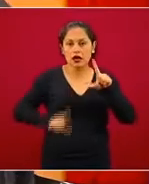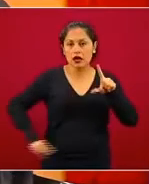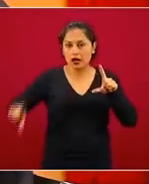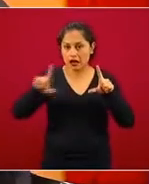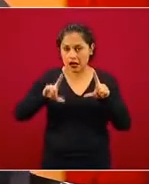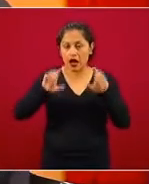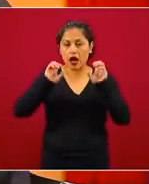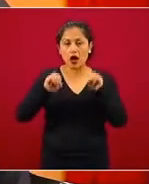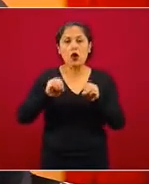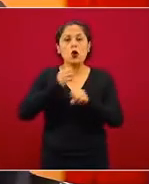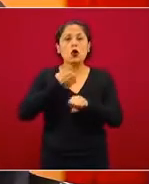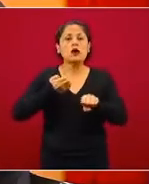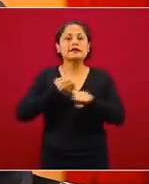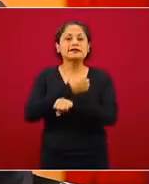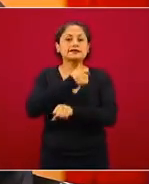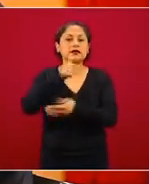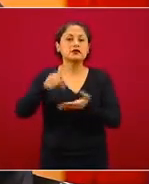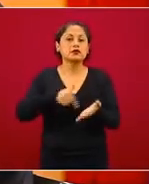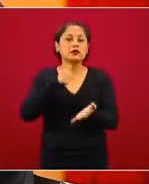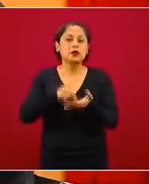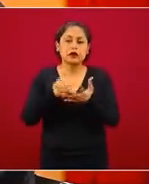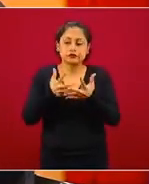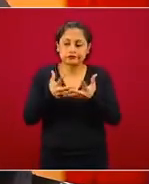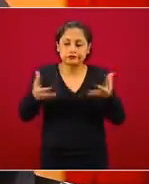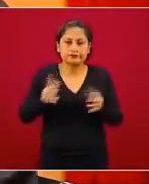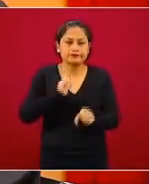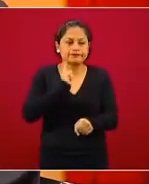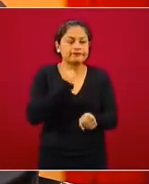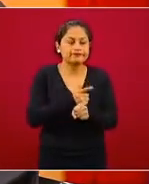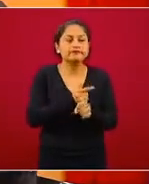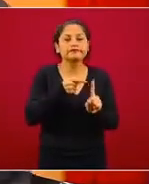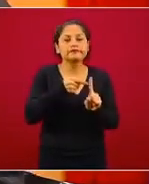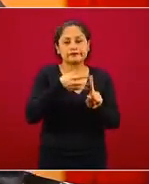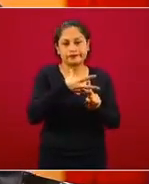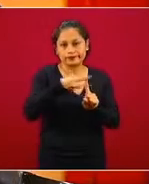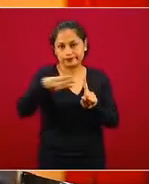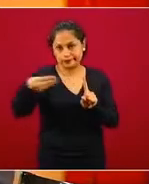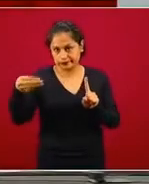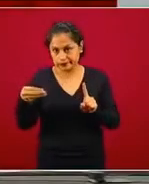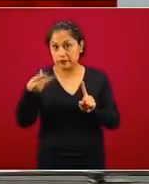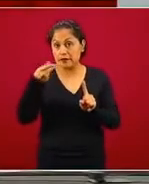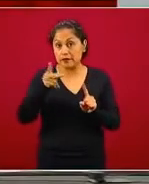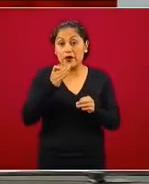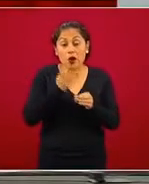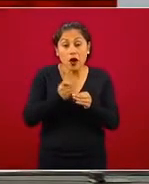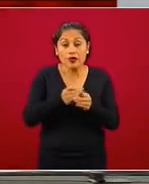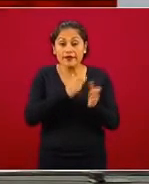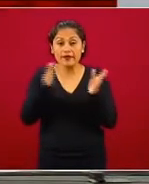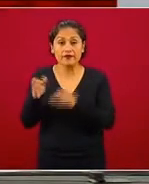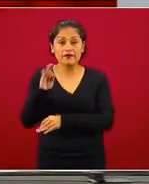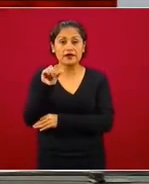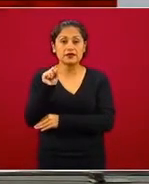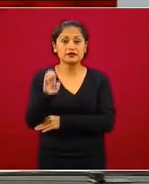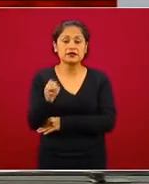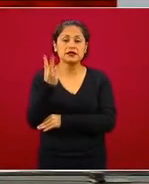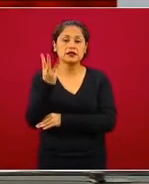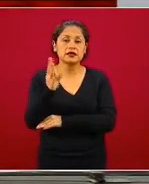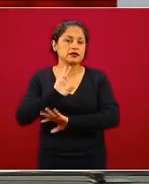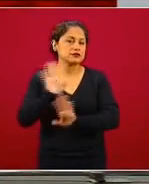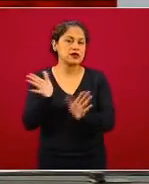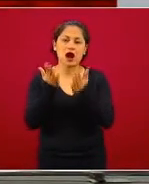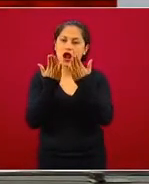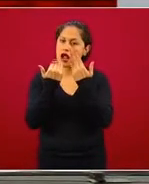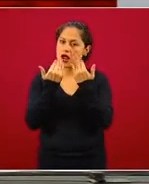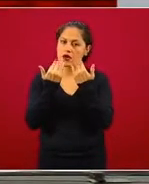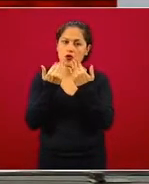The regiones Sentinel donde podemos surveillance model reconocer is not patrón de transmisión. Pero en operative. fase 3 I've said necesitamos this a ser couple of mucho más times, but precisos first of all, porque es their donde está